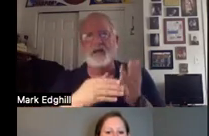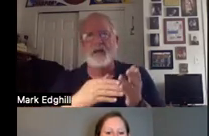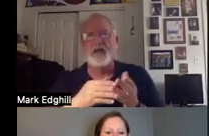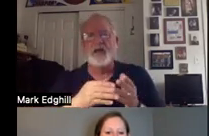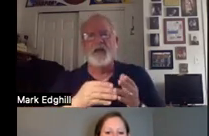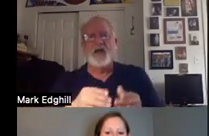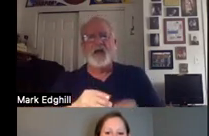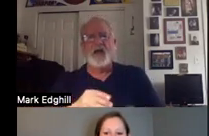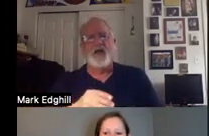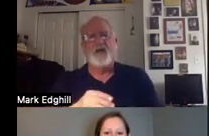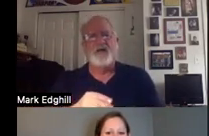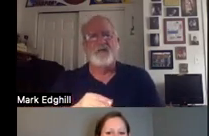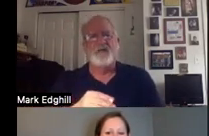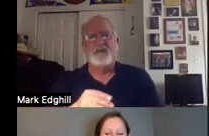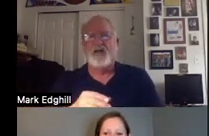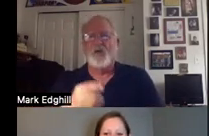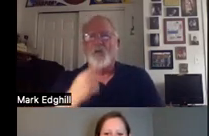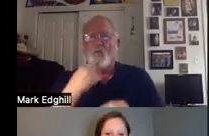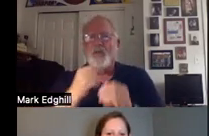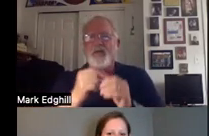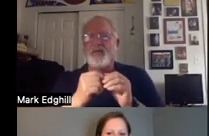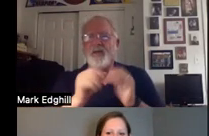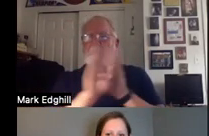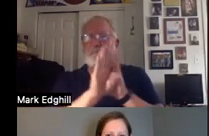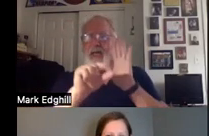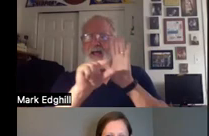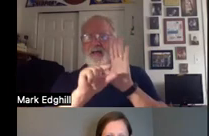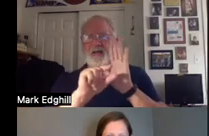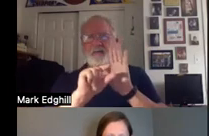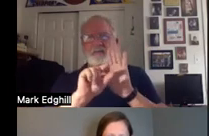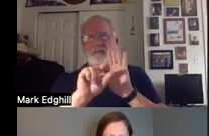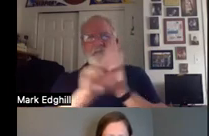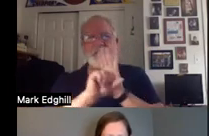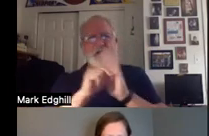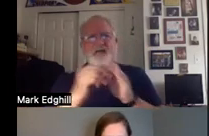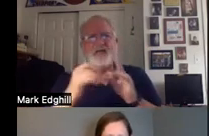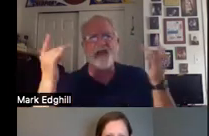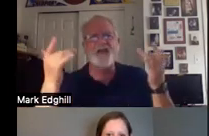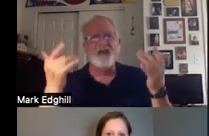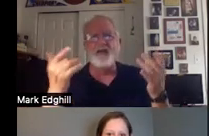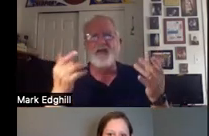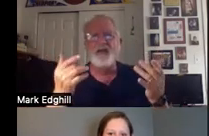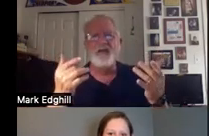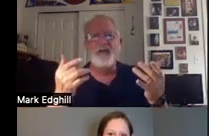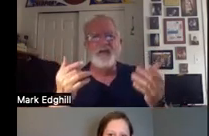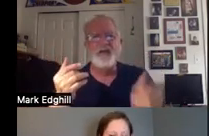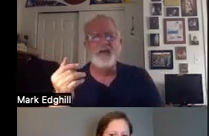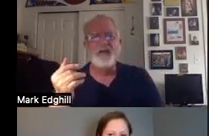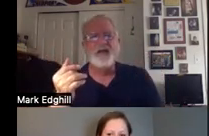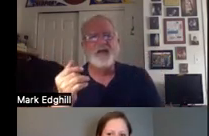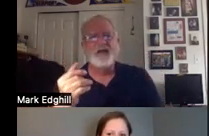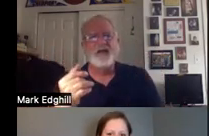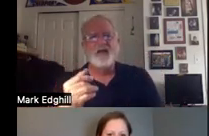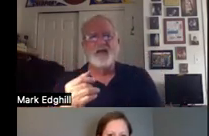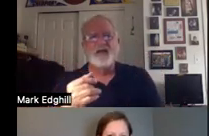into the room and you see all the art, you see so many beautiful different colors, lots and lots of different colors, especially in the backgrounds. They're just